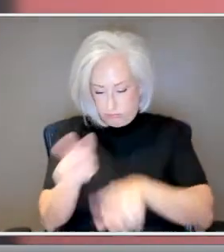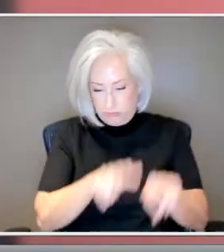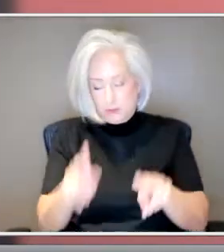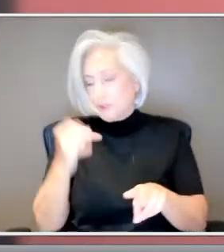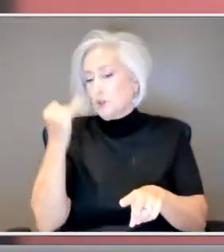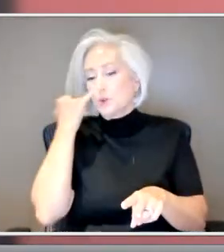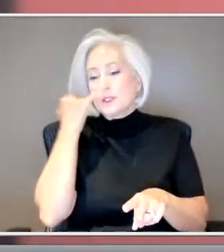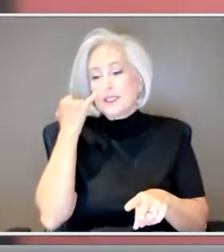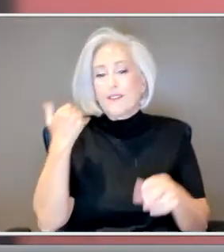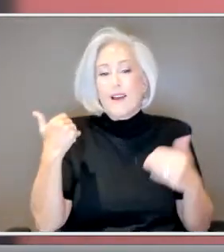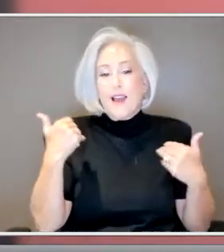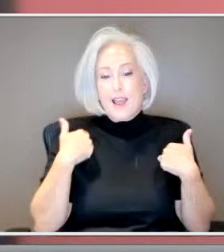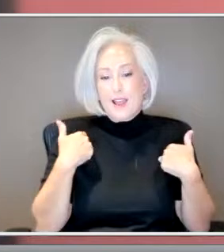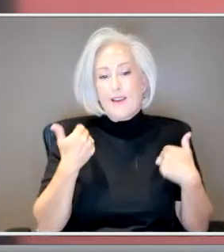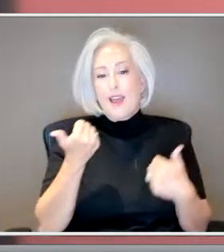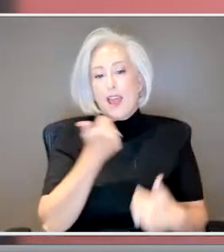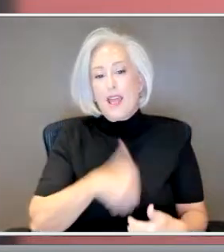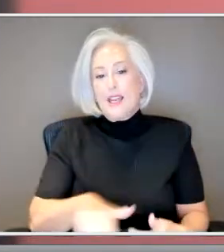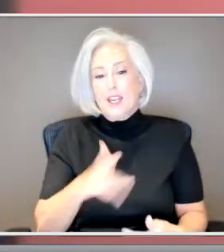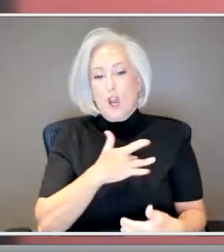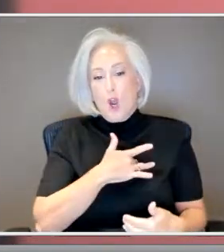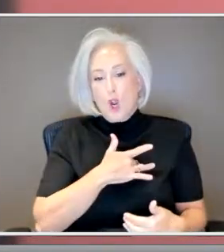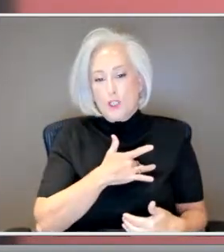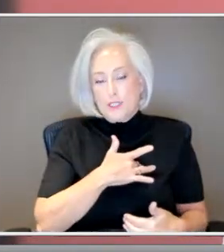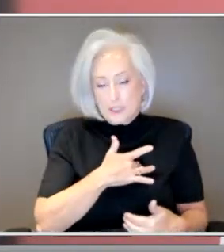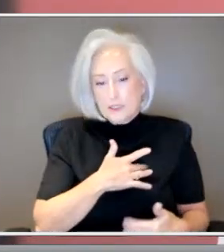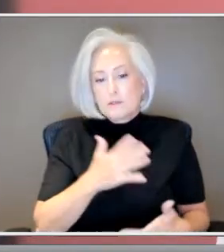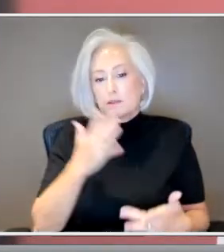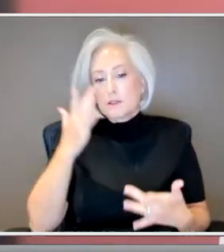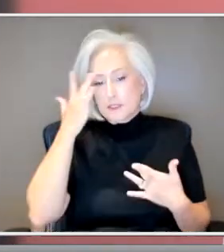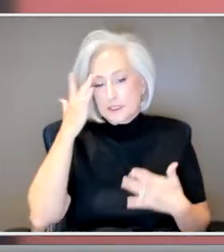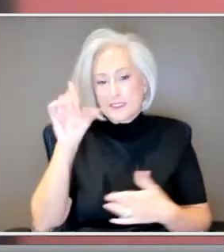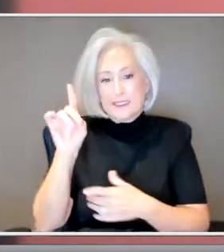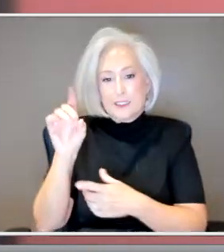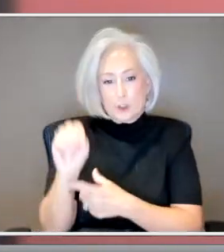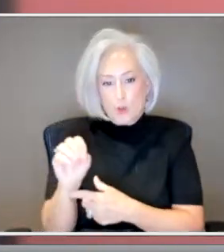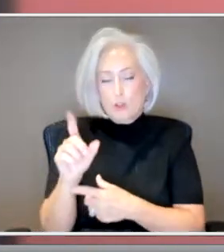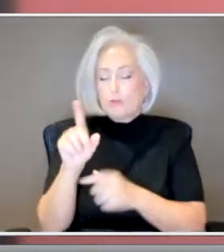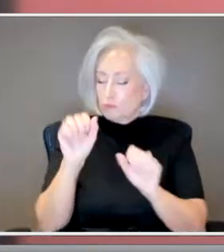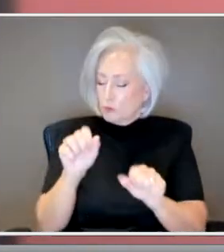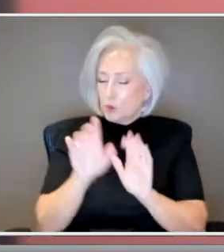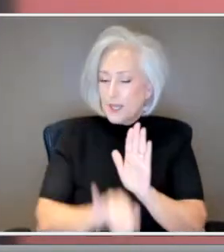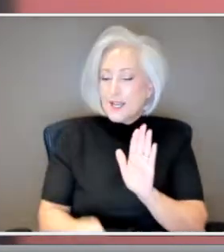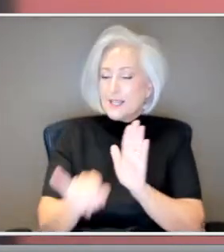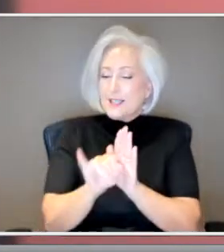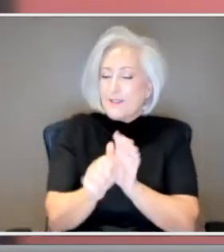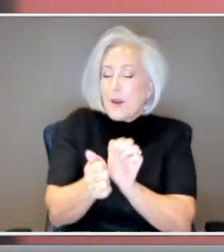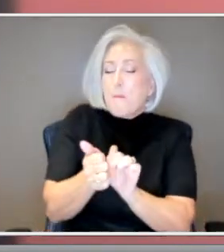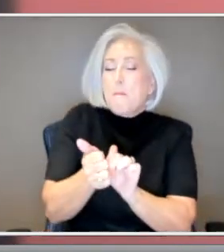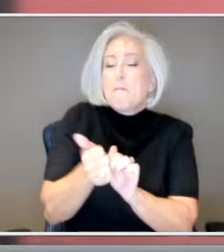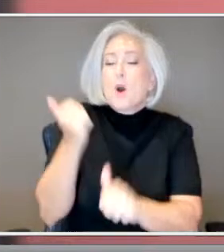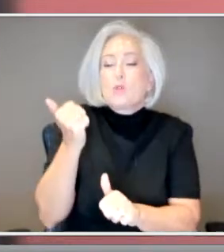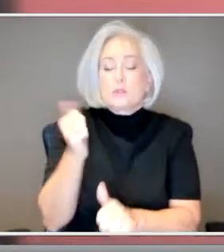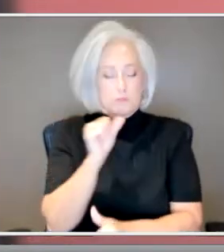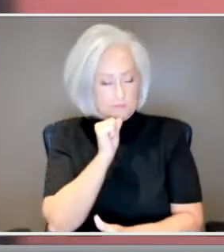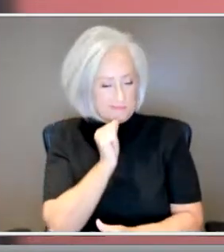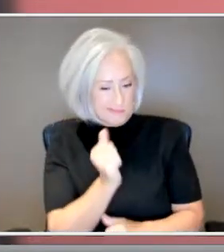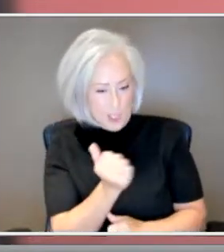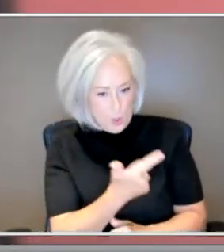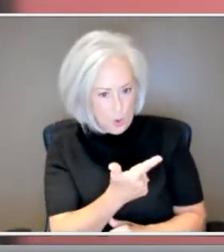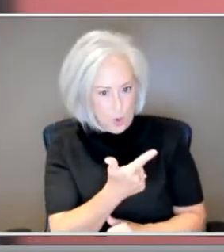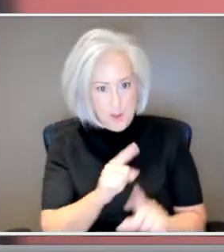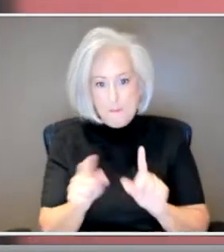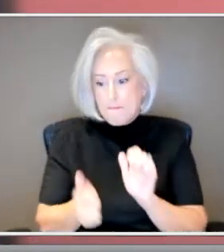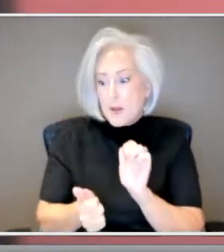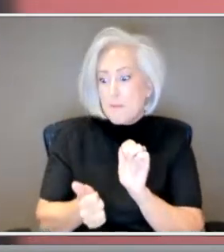very useful because you can identify most congenital heart disease that way, not all, but especially the severe ones where it's very helpful